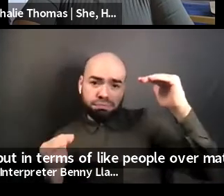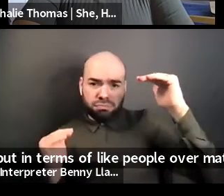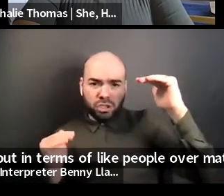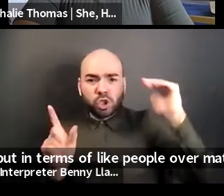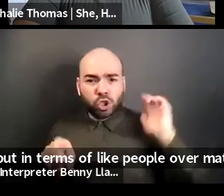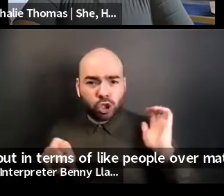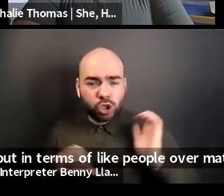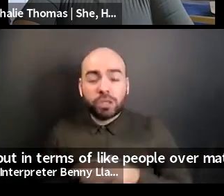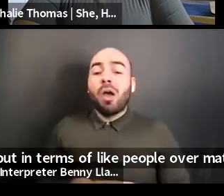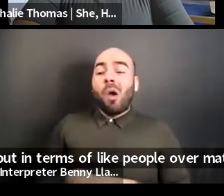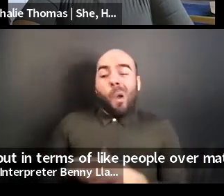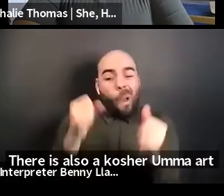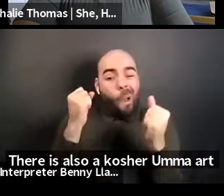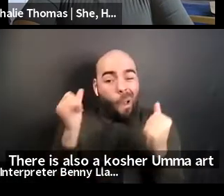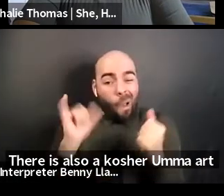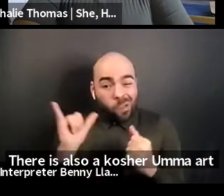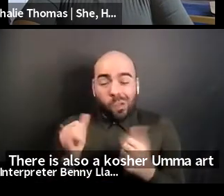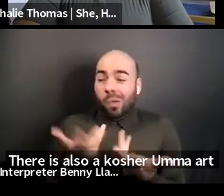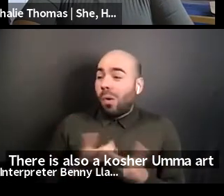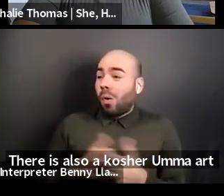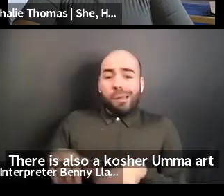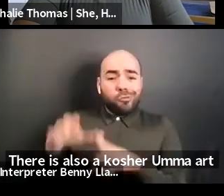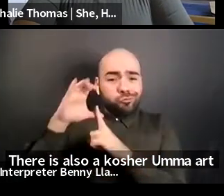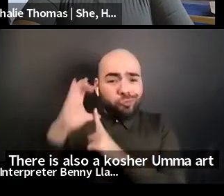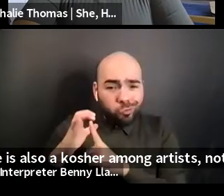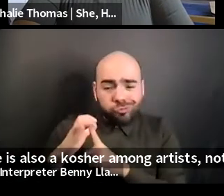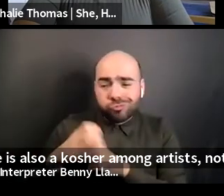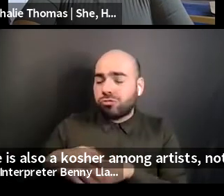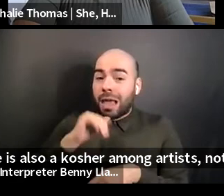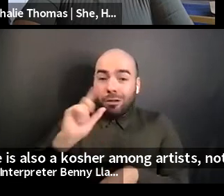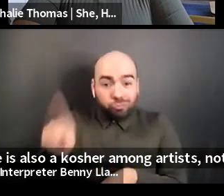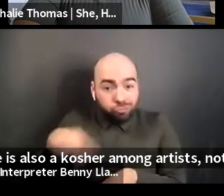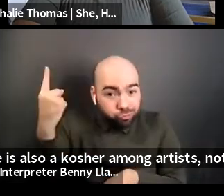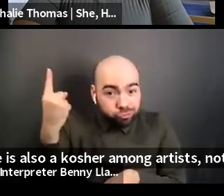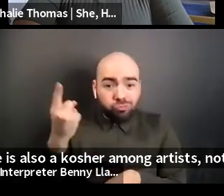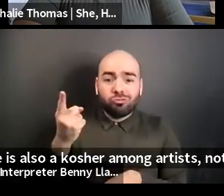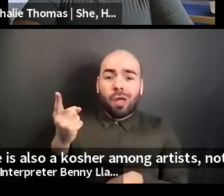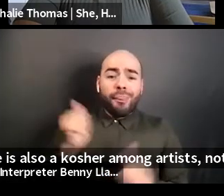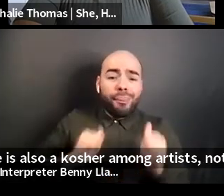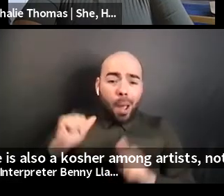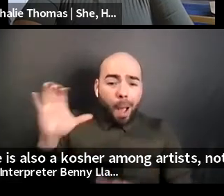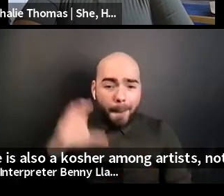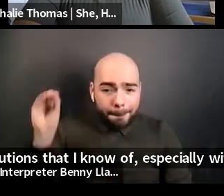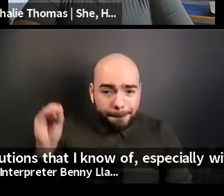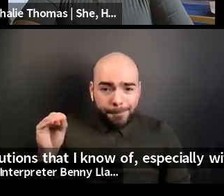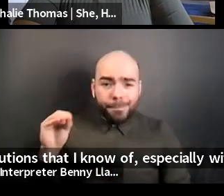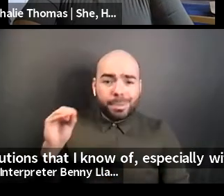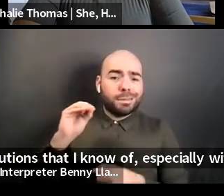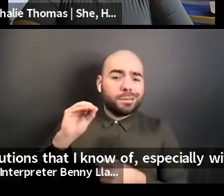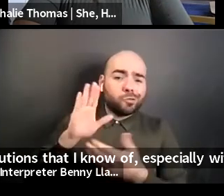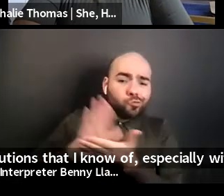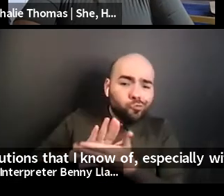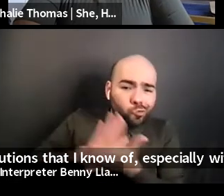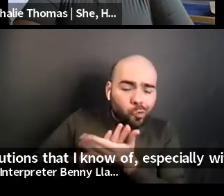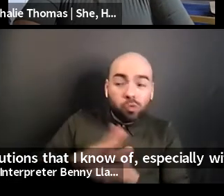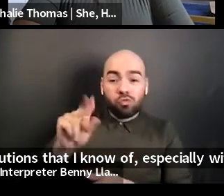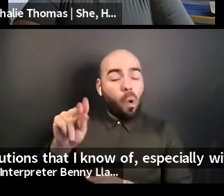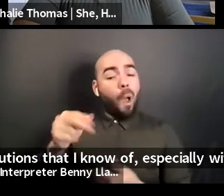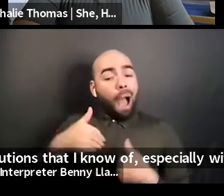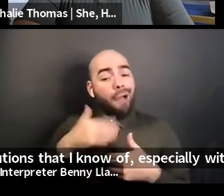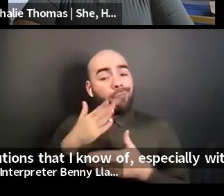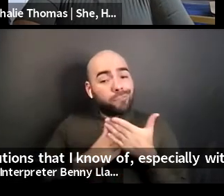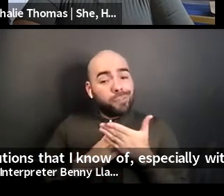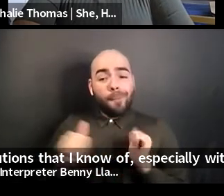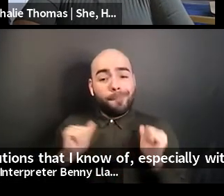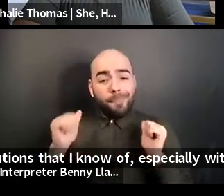among artists, not just institutions, that I know of, especially with artists who have already done